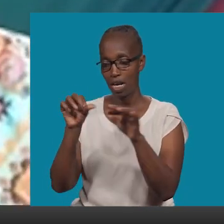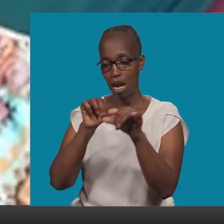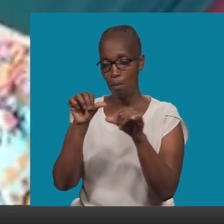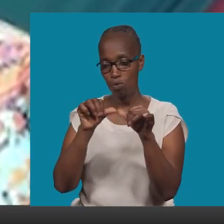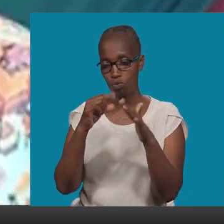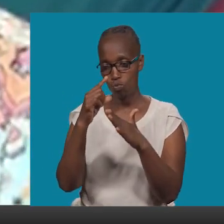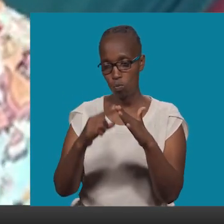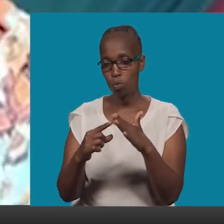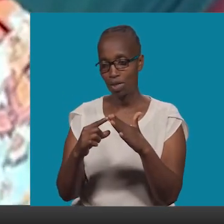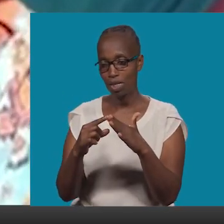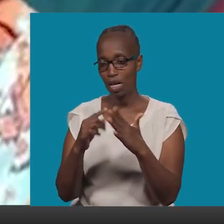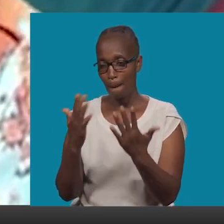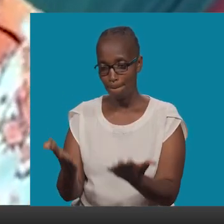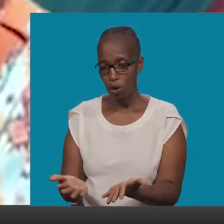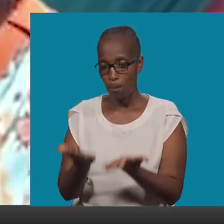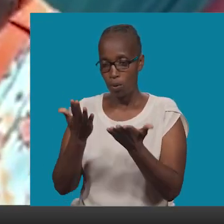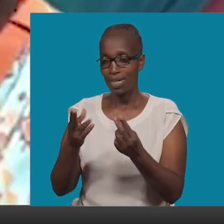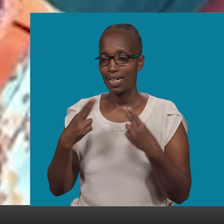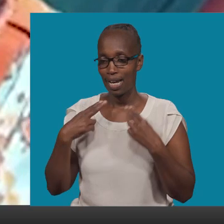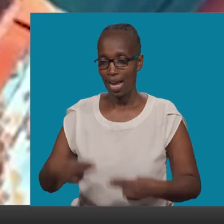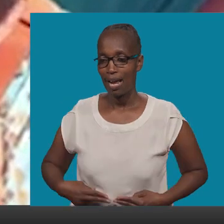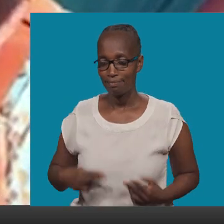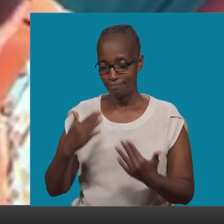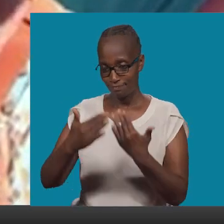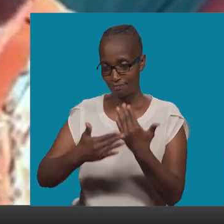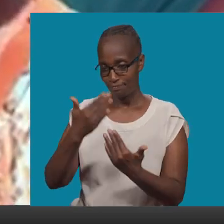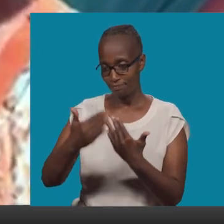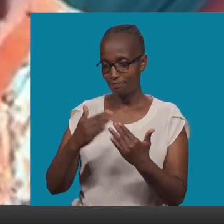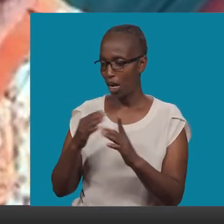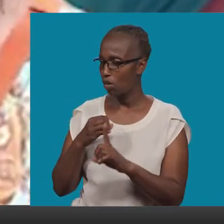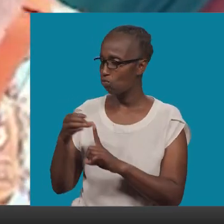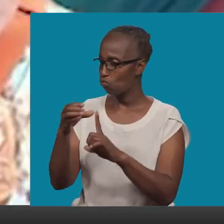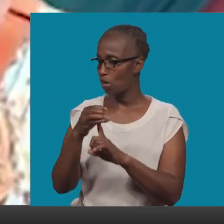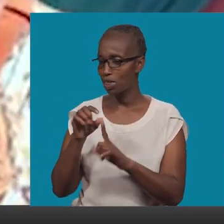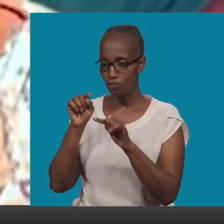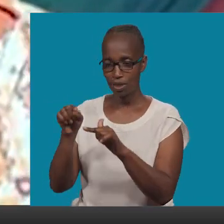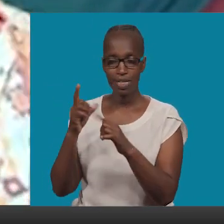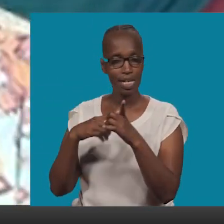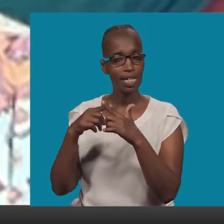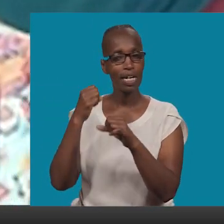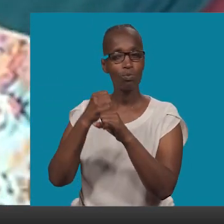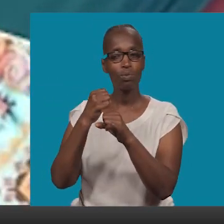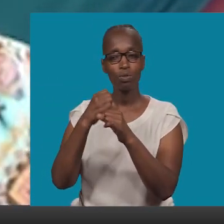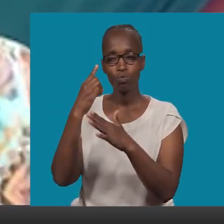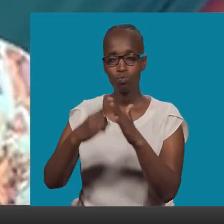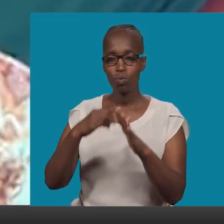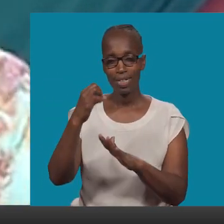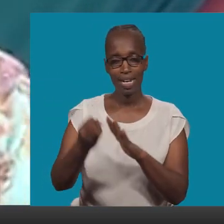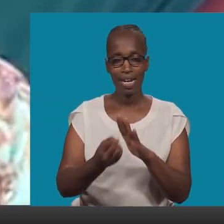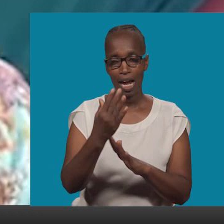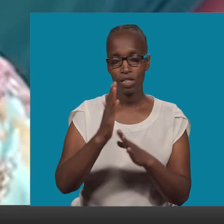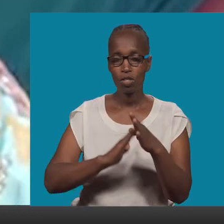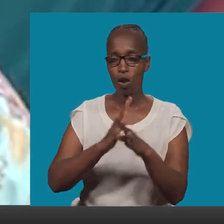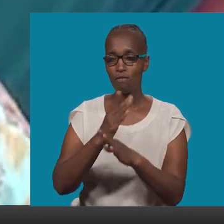to preventive and promotive healthcare. And to achieve that, we are going